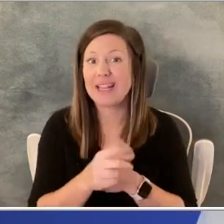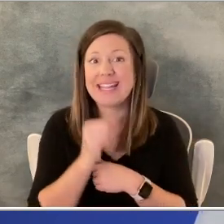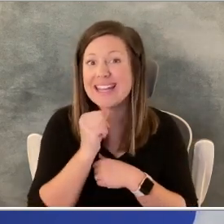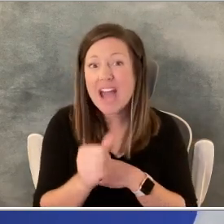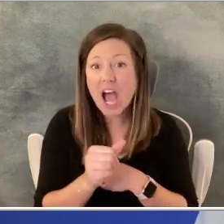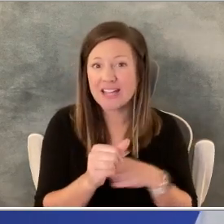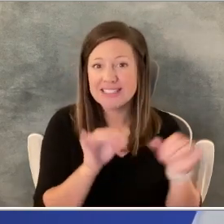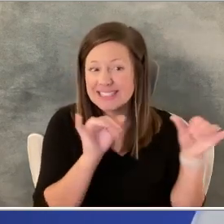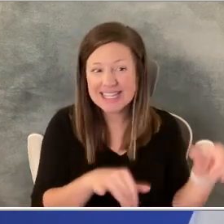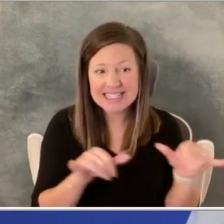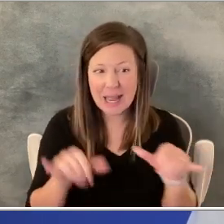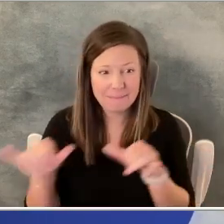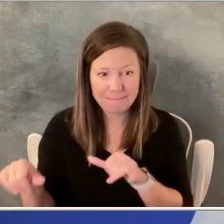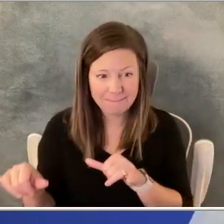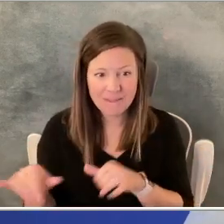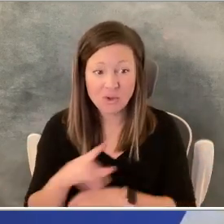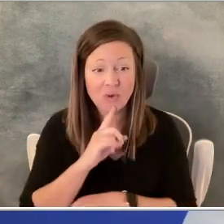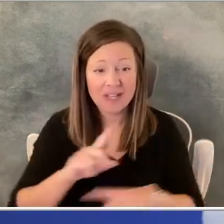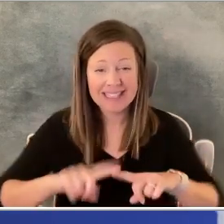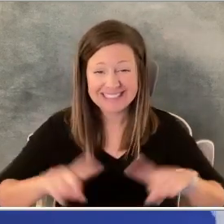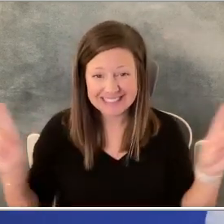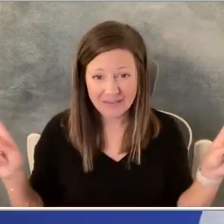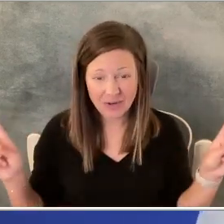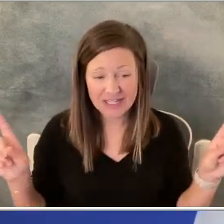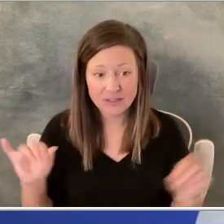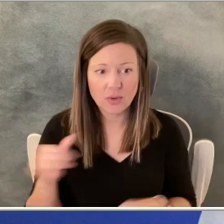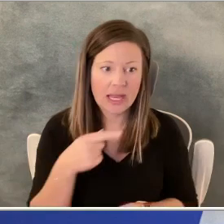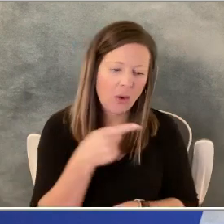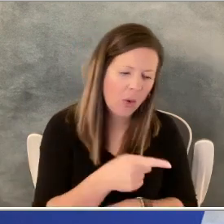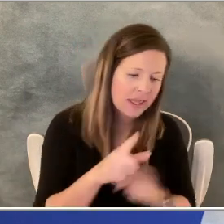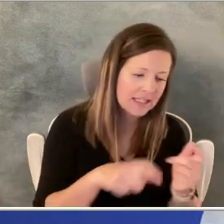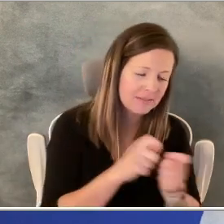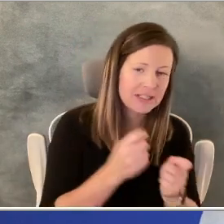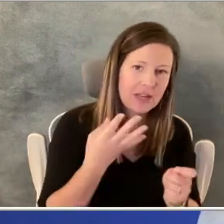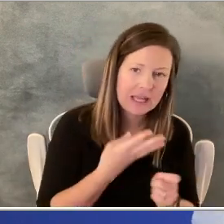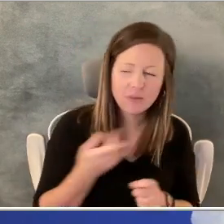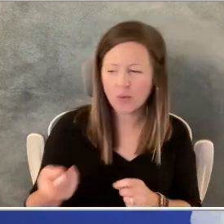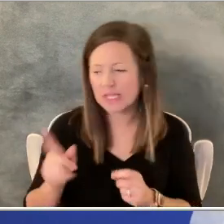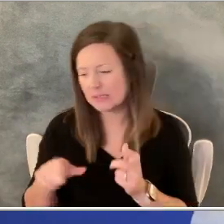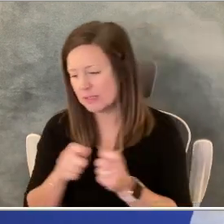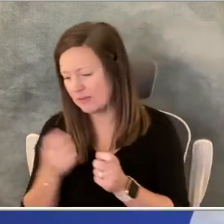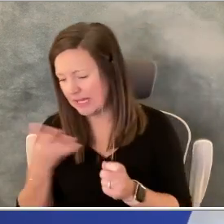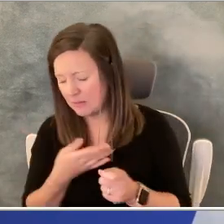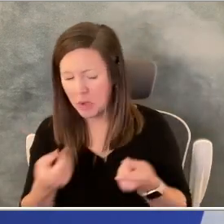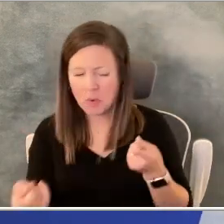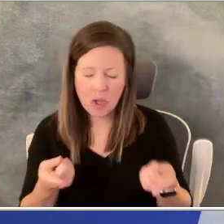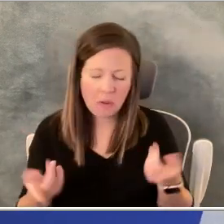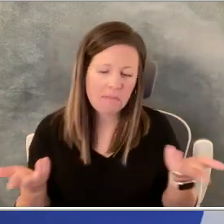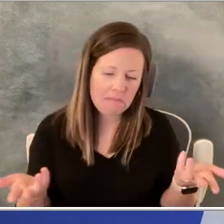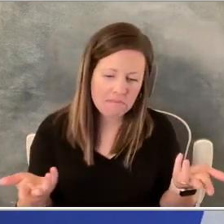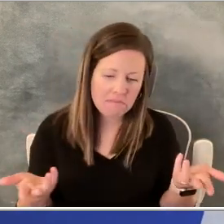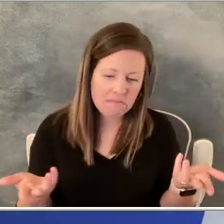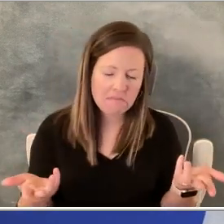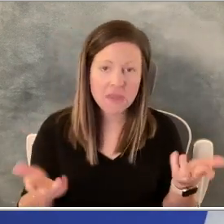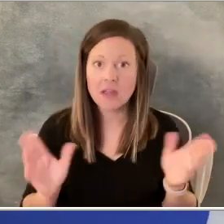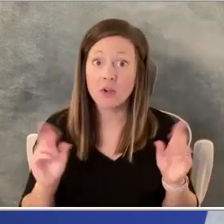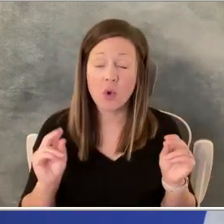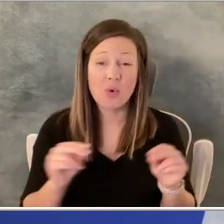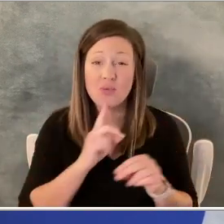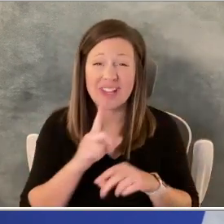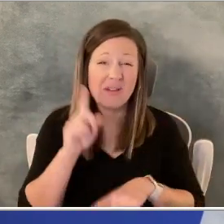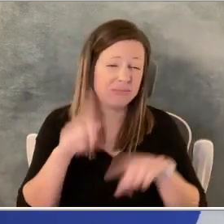like saying, okay, well, I'm going to choose between this chemotherapy regimen and this regimen, where you're both talking about chemotherapy. We're talking about